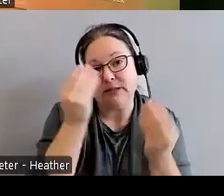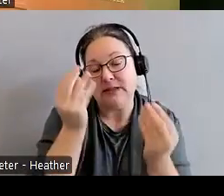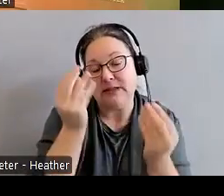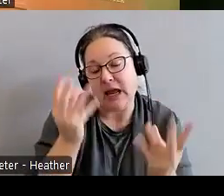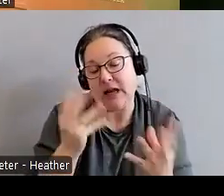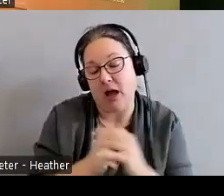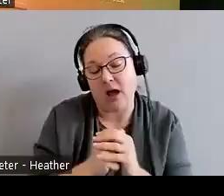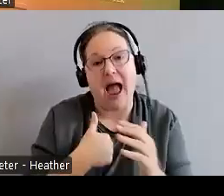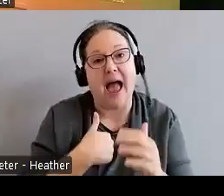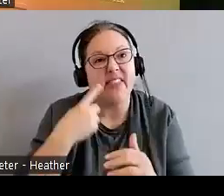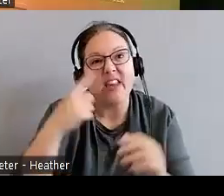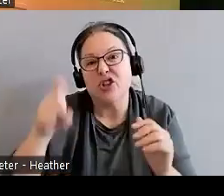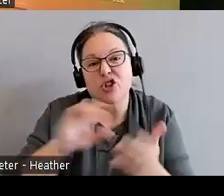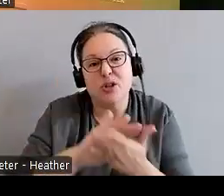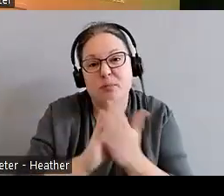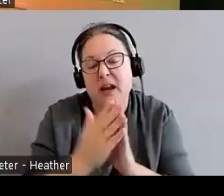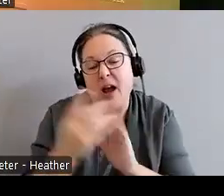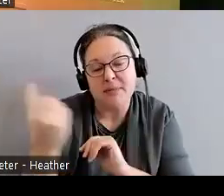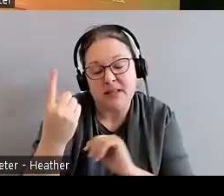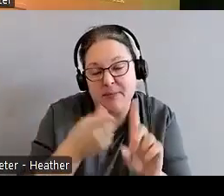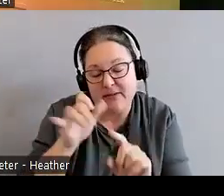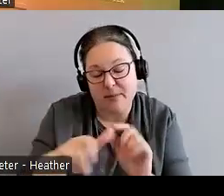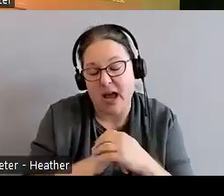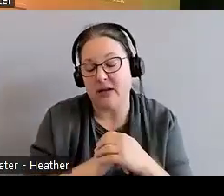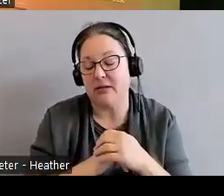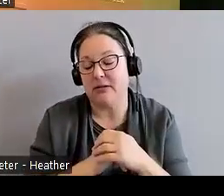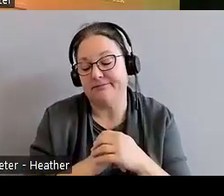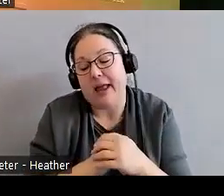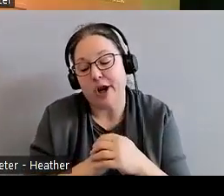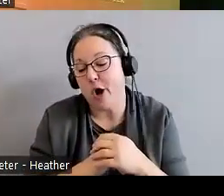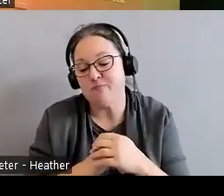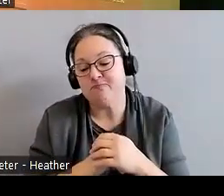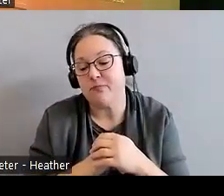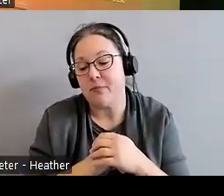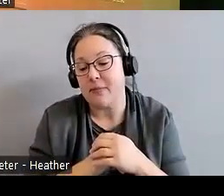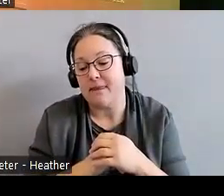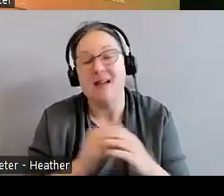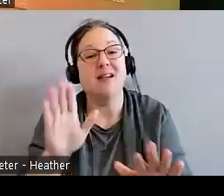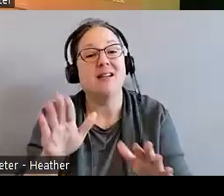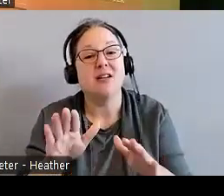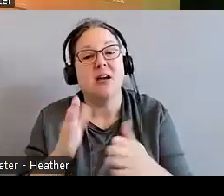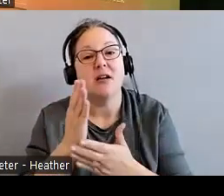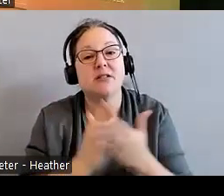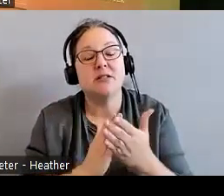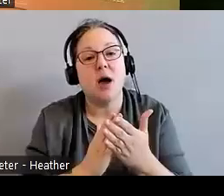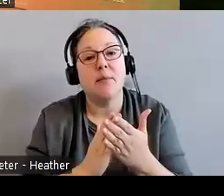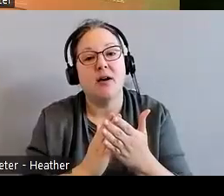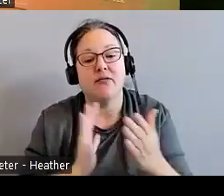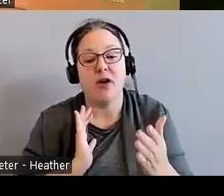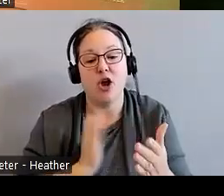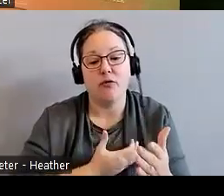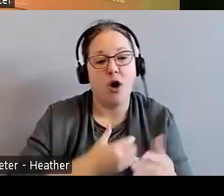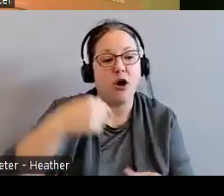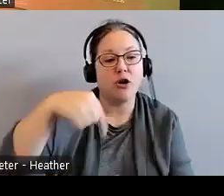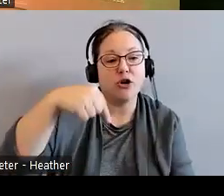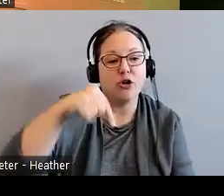it. And, you know, like some of our Q-Core and the QUIP team